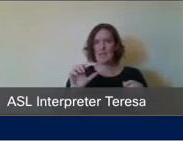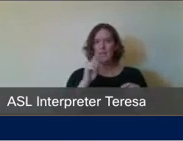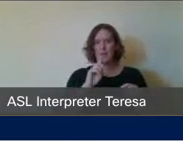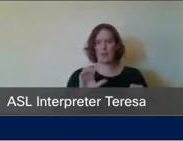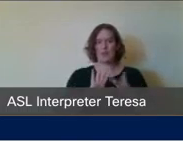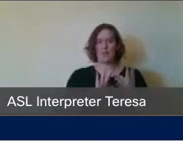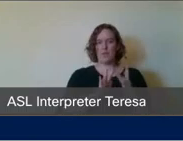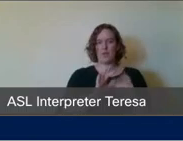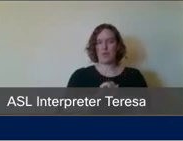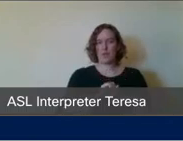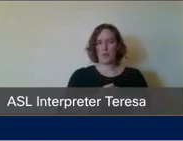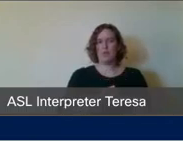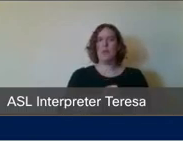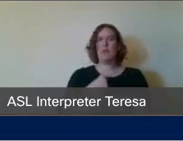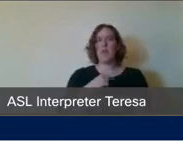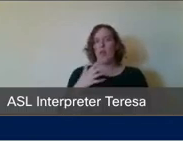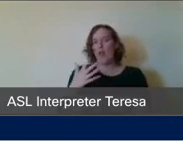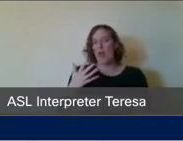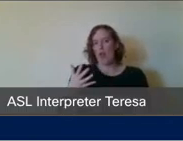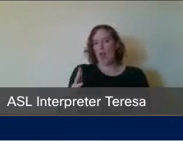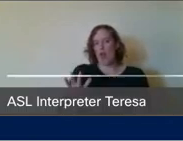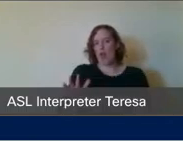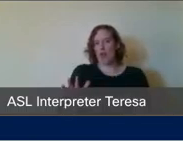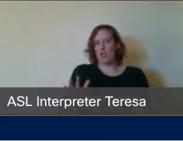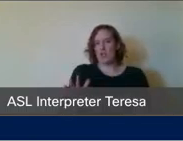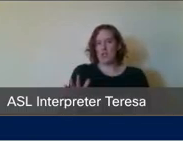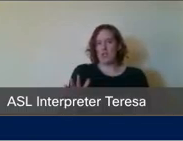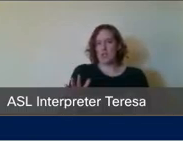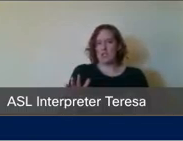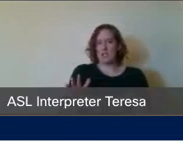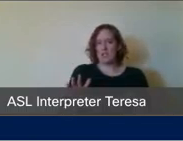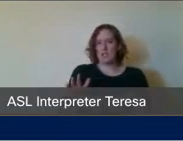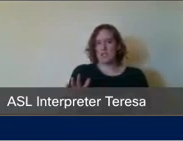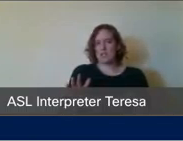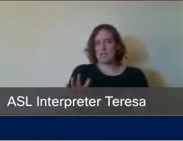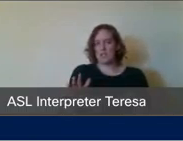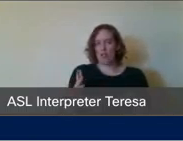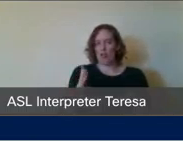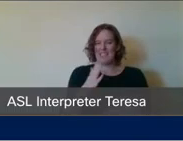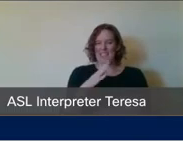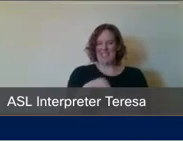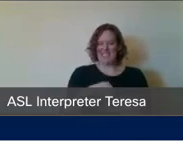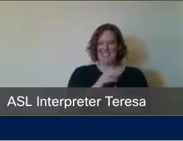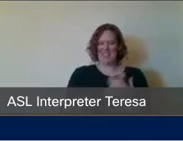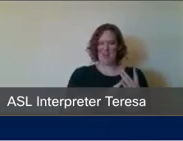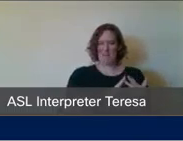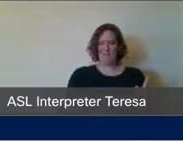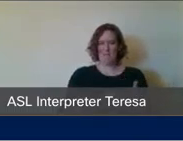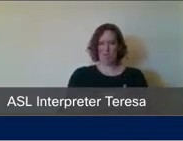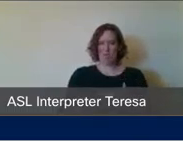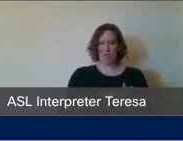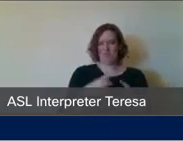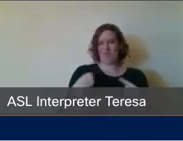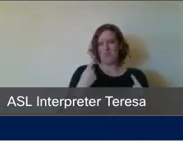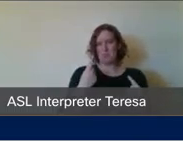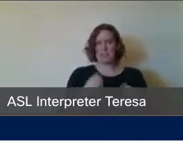work. And we had kind of been in the posture in some form for the last year or two. And so when we